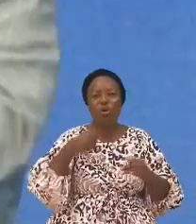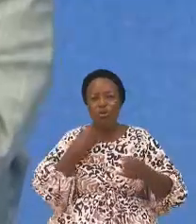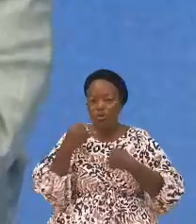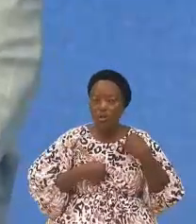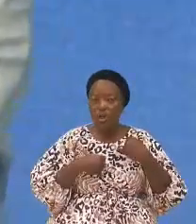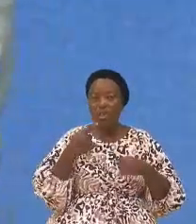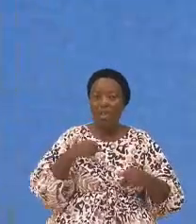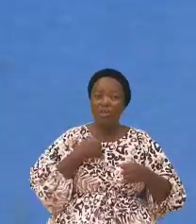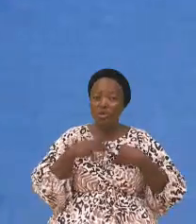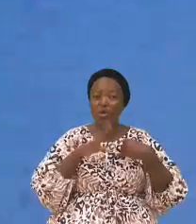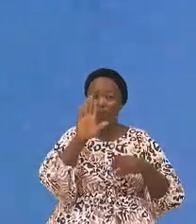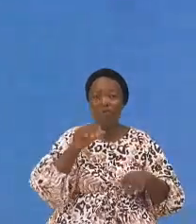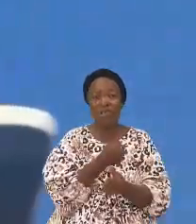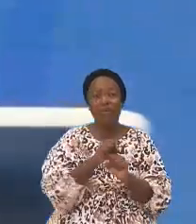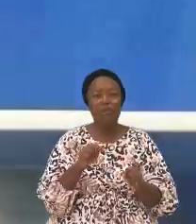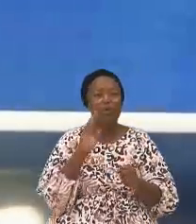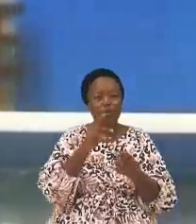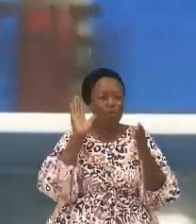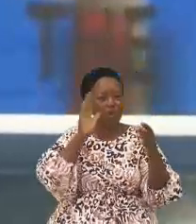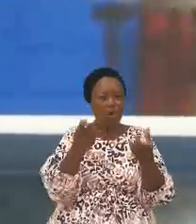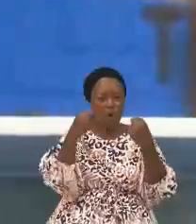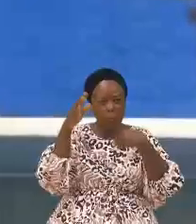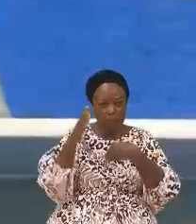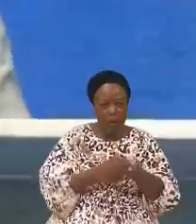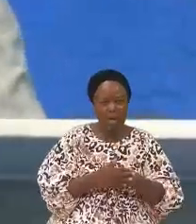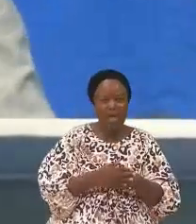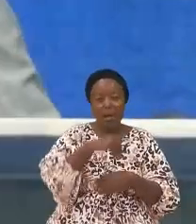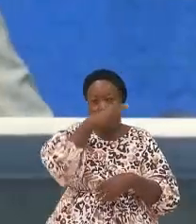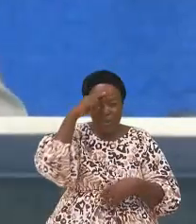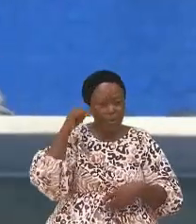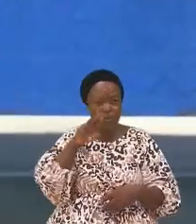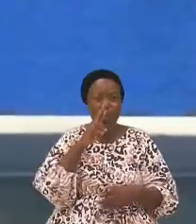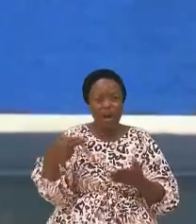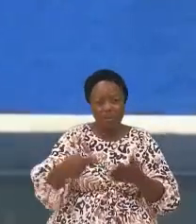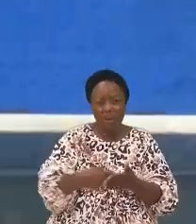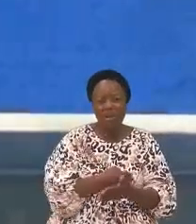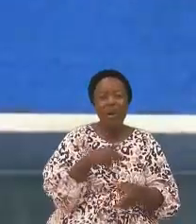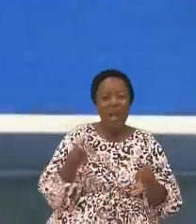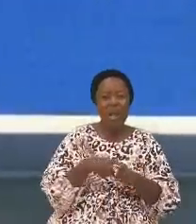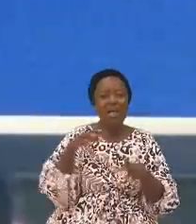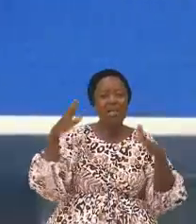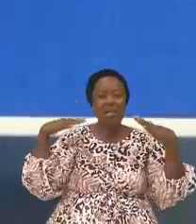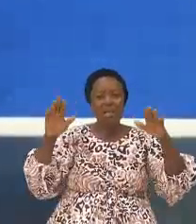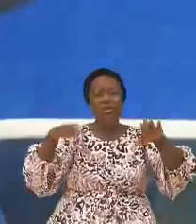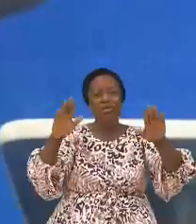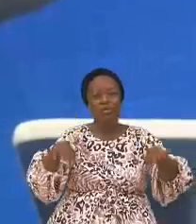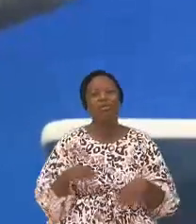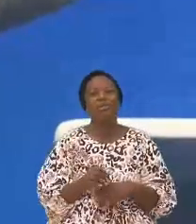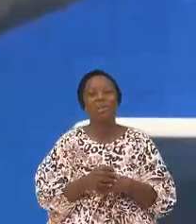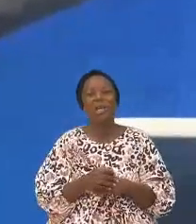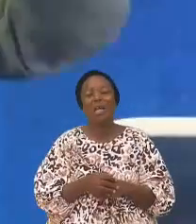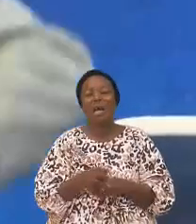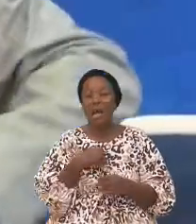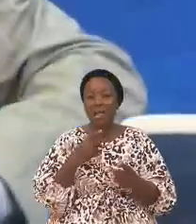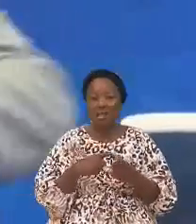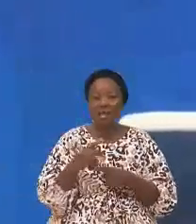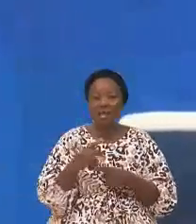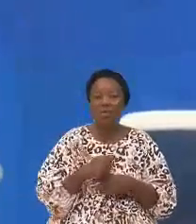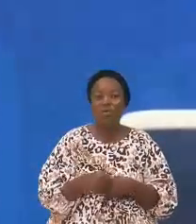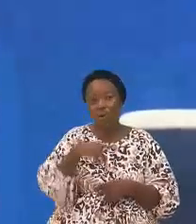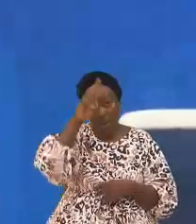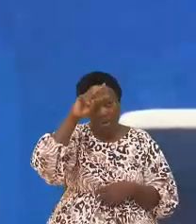renewed like the eagle, your joy, the joy of salvation, will come back because